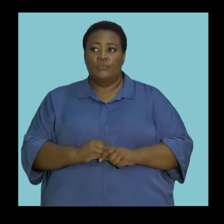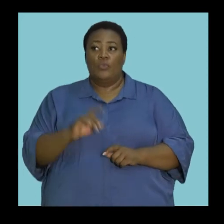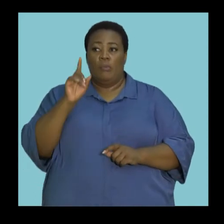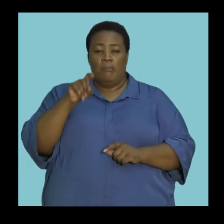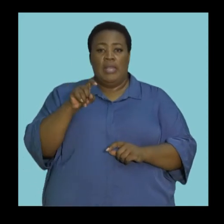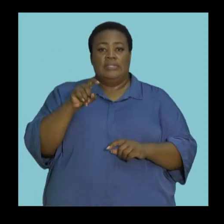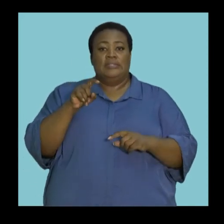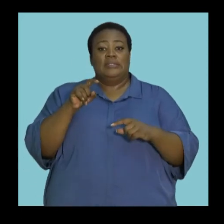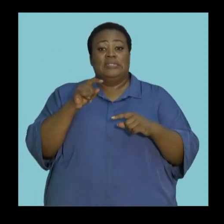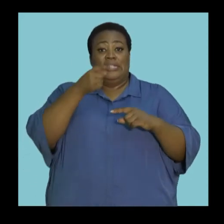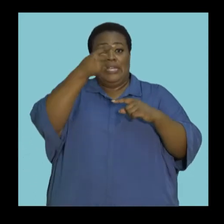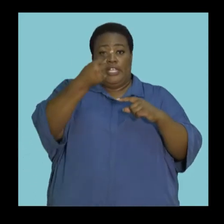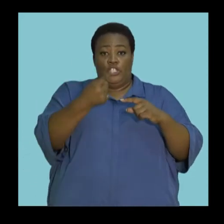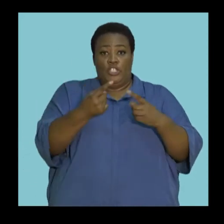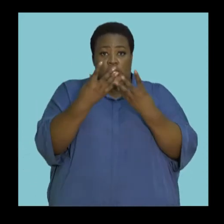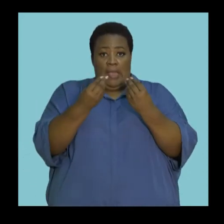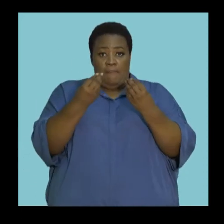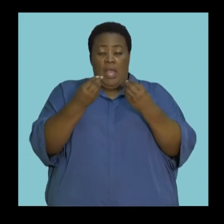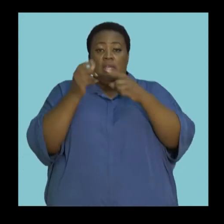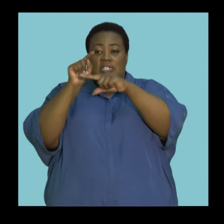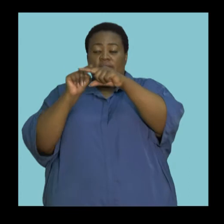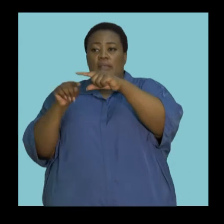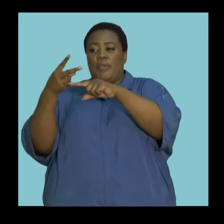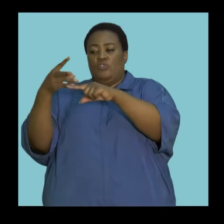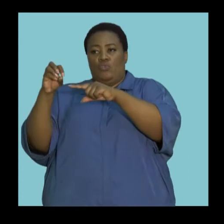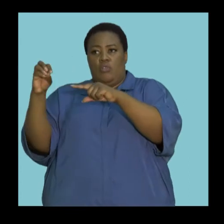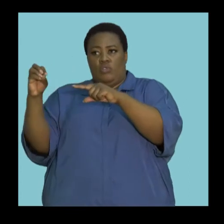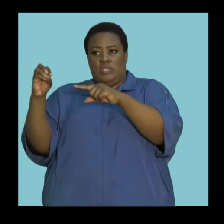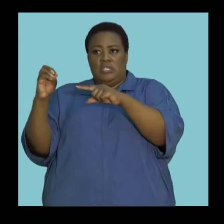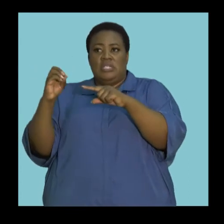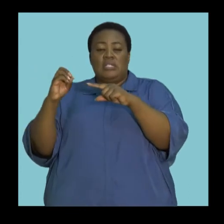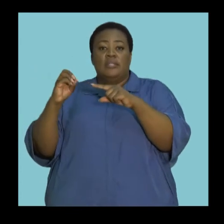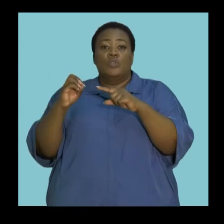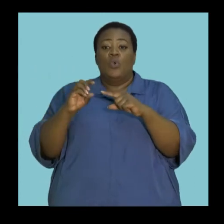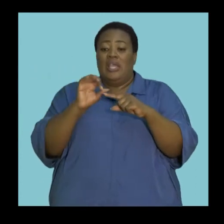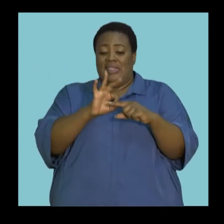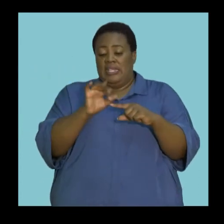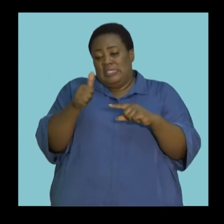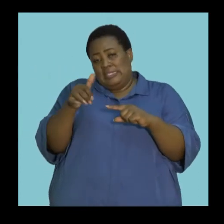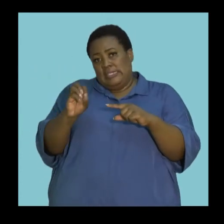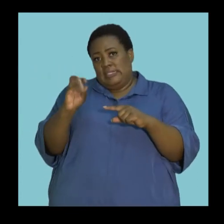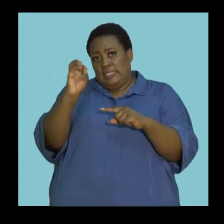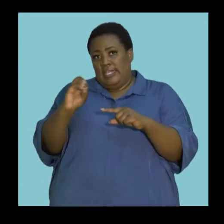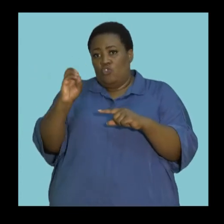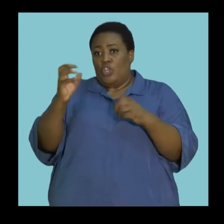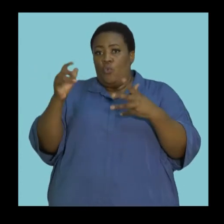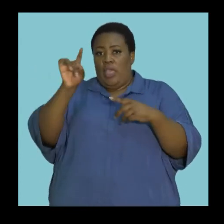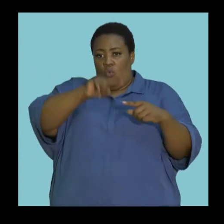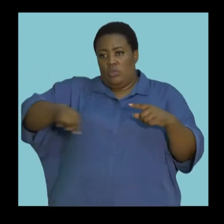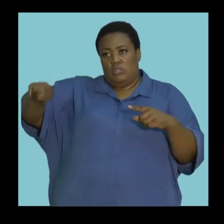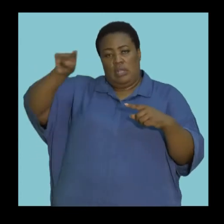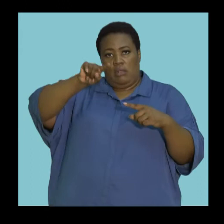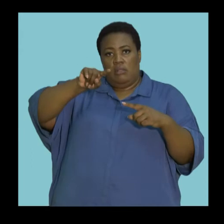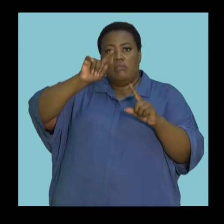going to divide each number by 200. Then since there are 360 degrees in a circle, we've